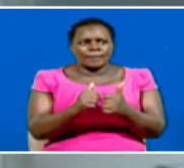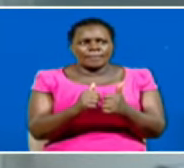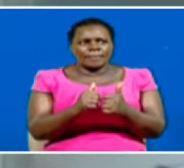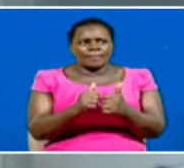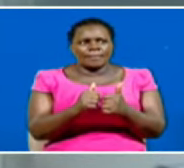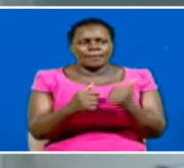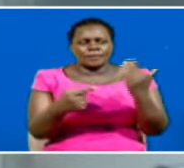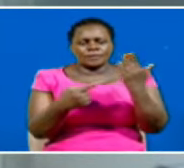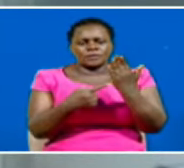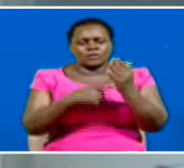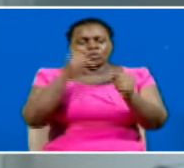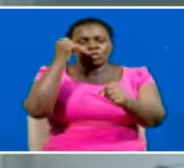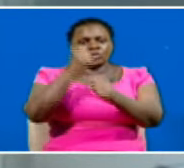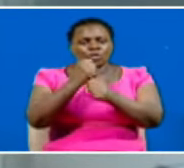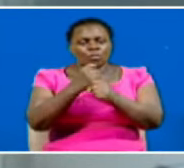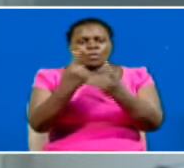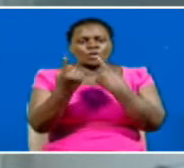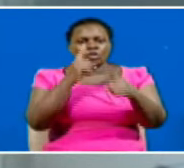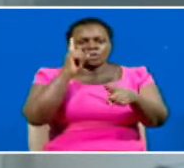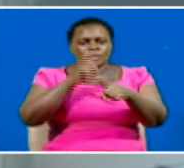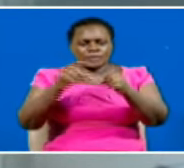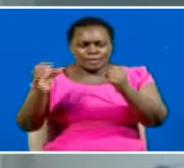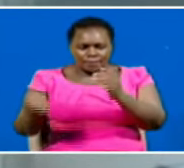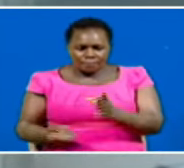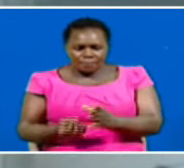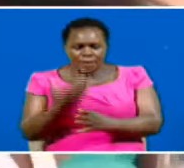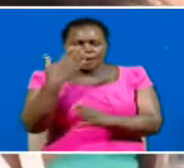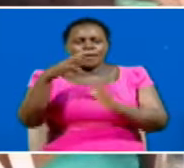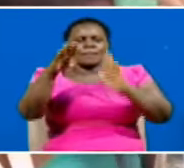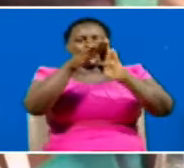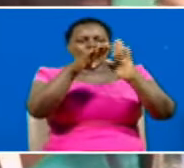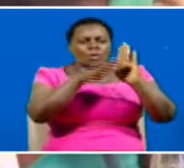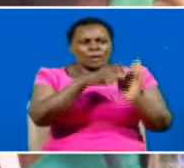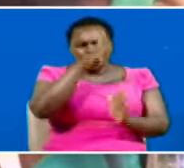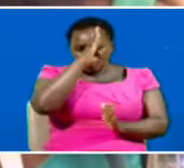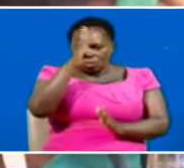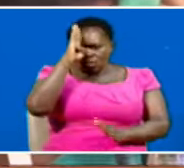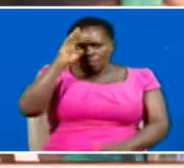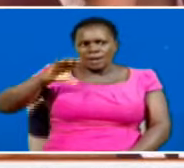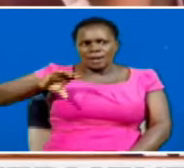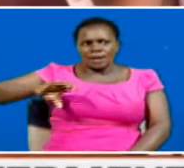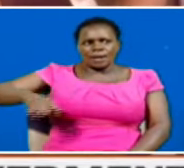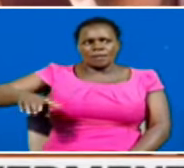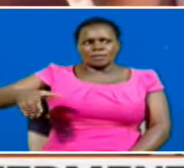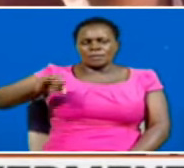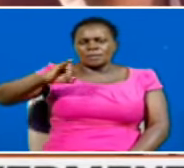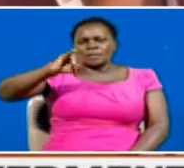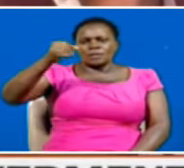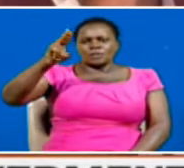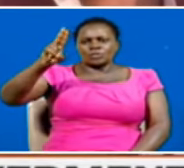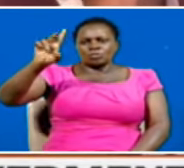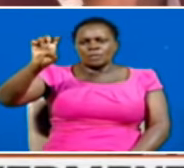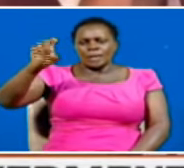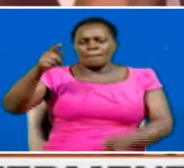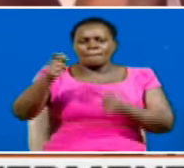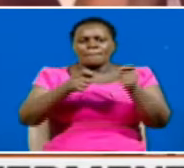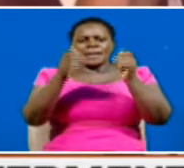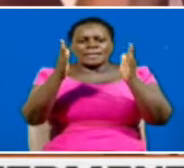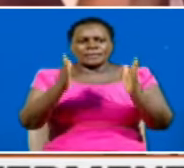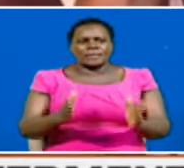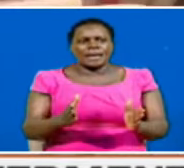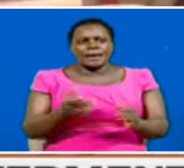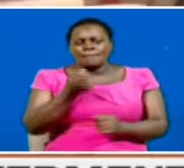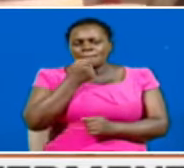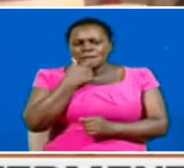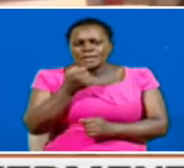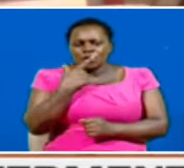of digital jobs. Speaking during the launch of this program in Bungoma County, Julius Mwale, the chief manager of Mwale